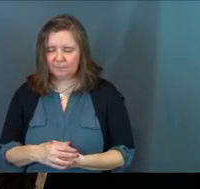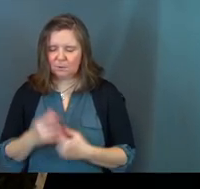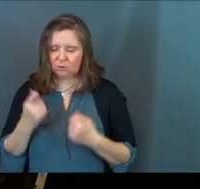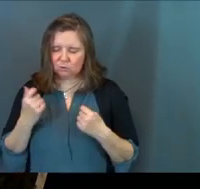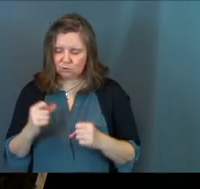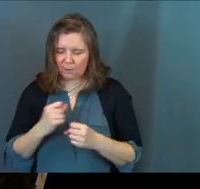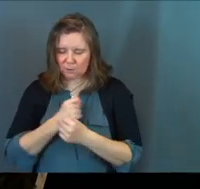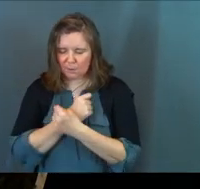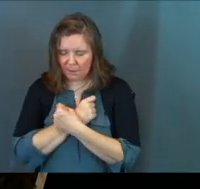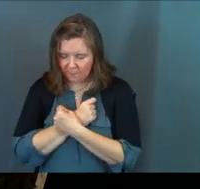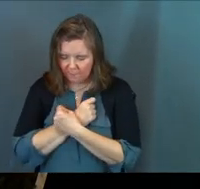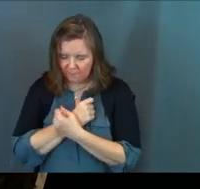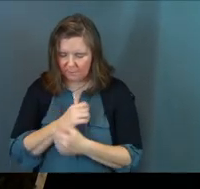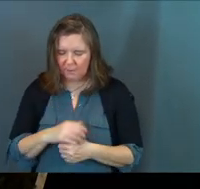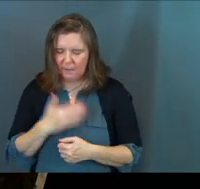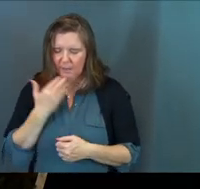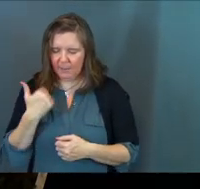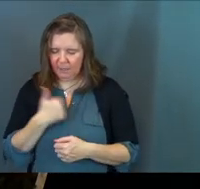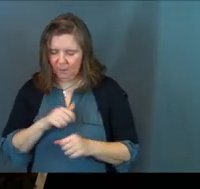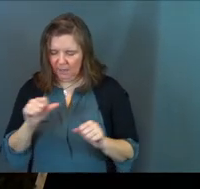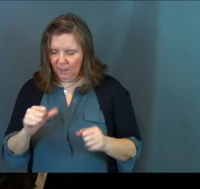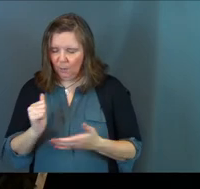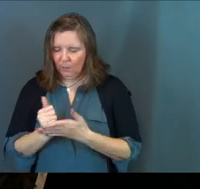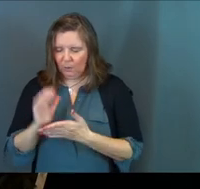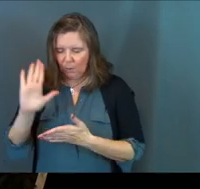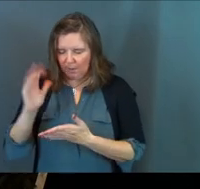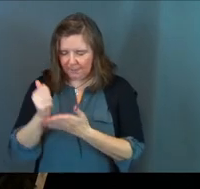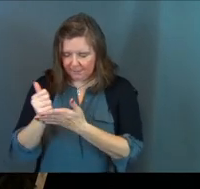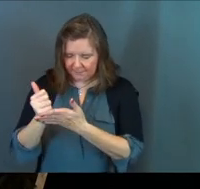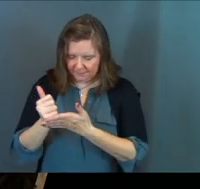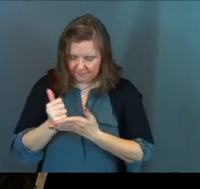to try to love the best we can with your help,